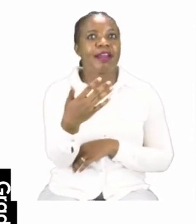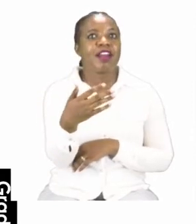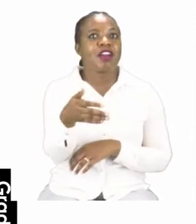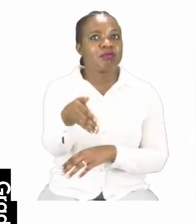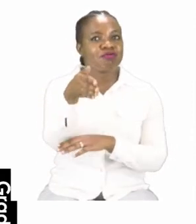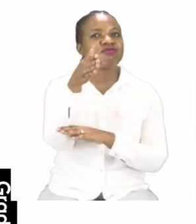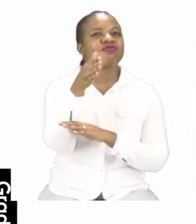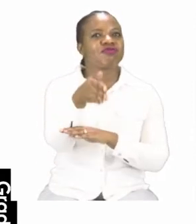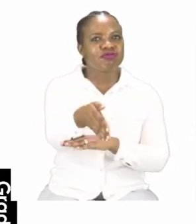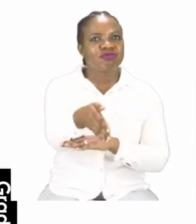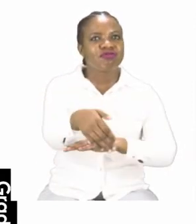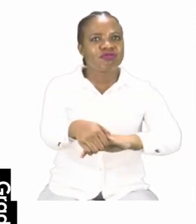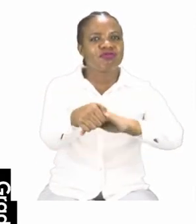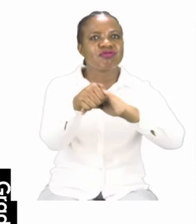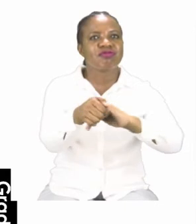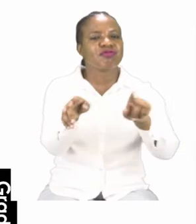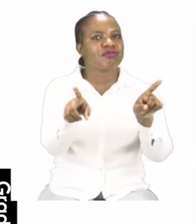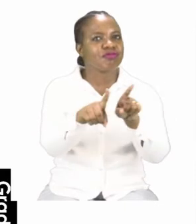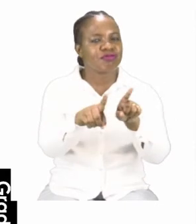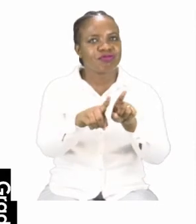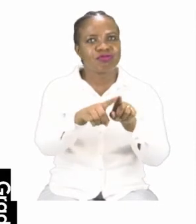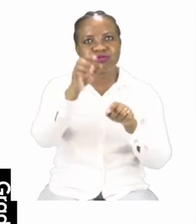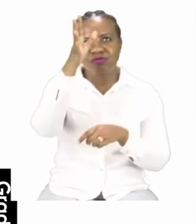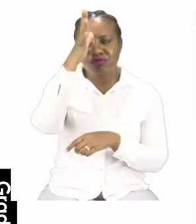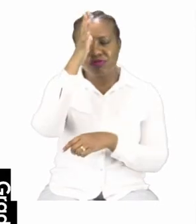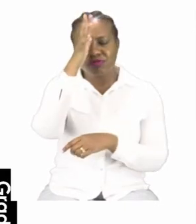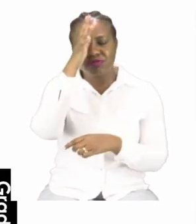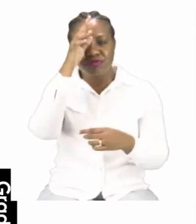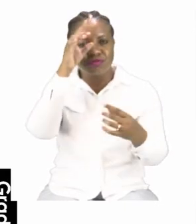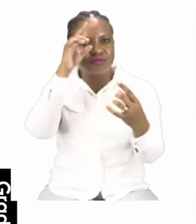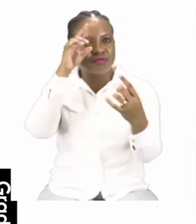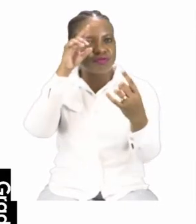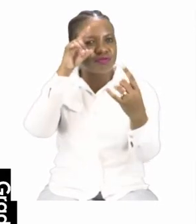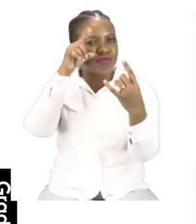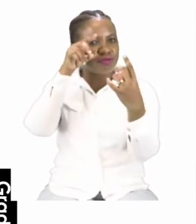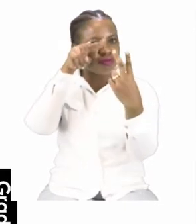Afrikaner? Look in his eyes and shake, shake, shake.